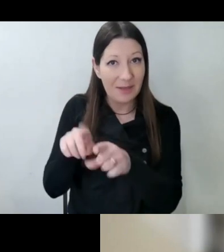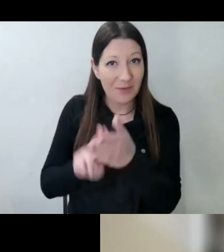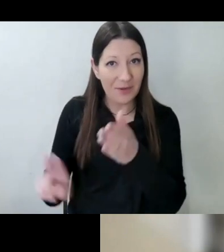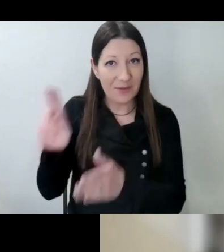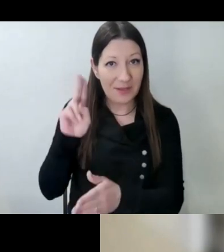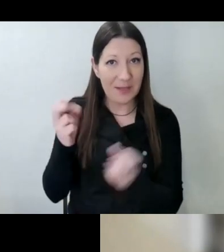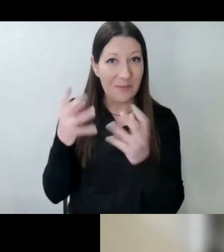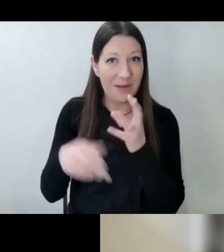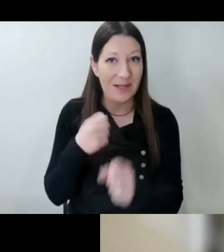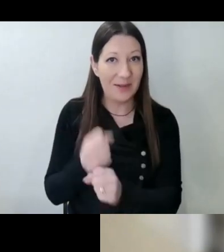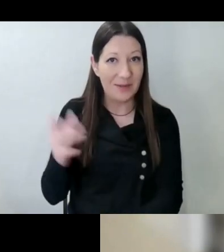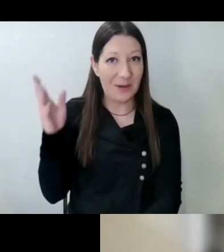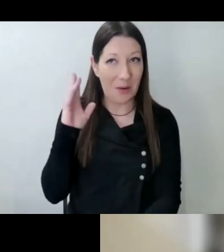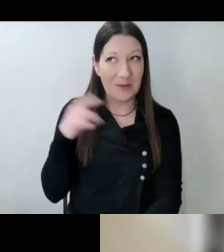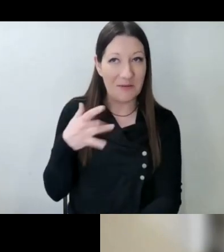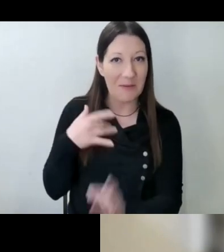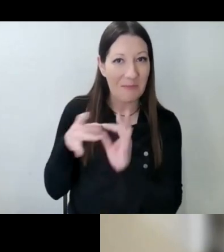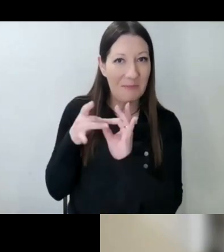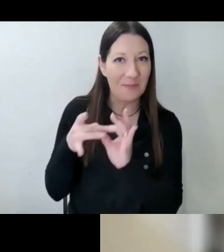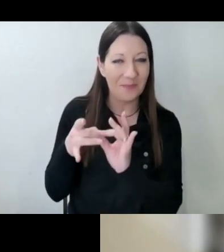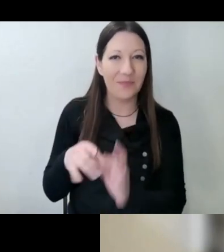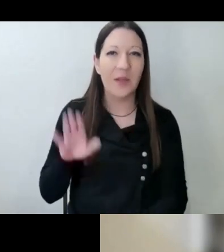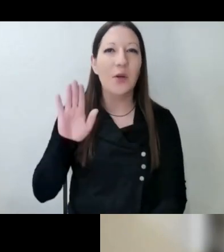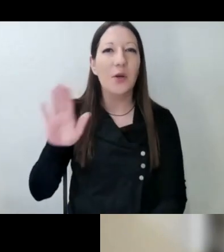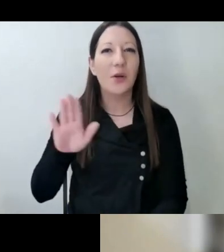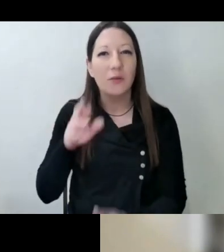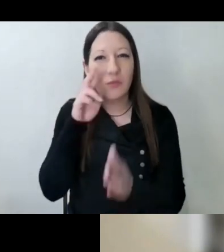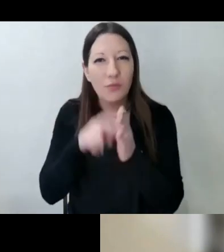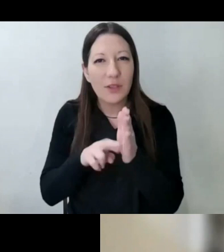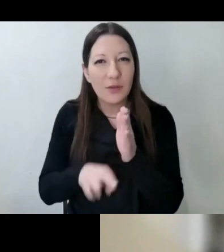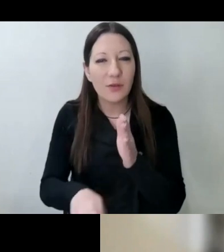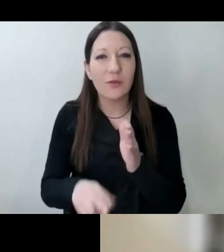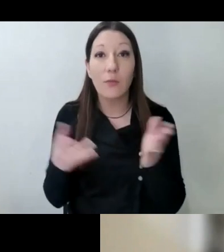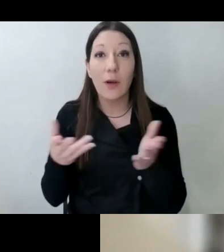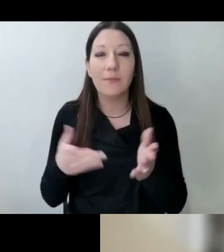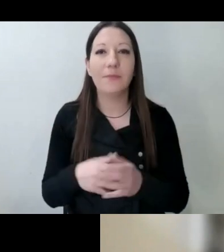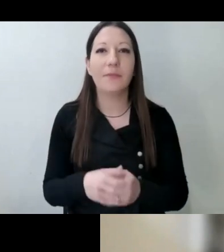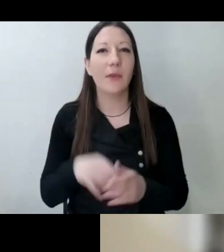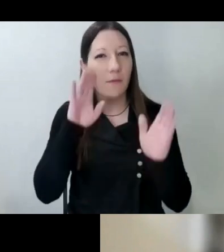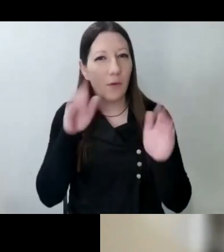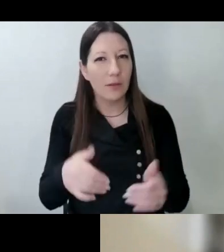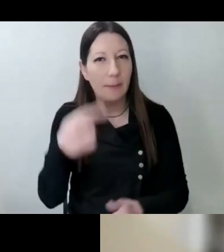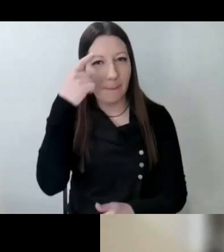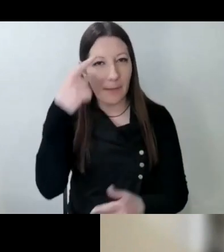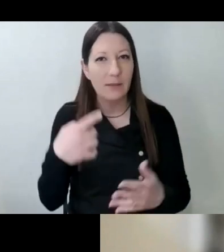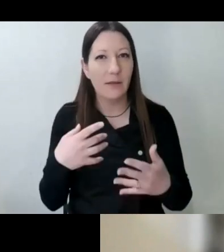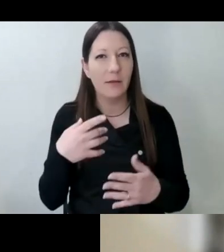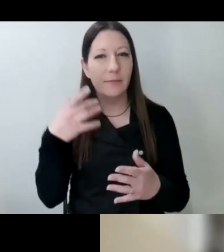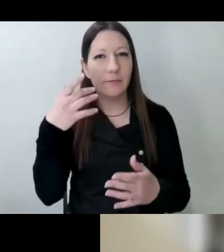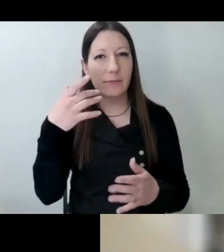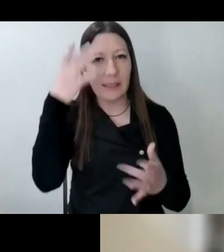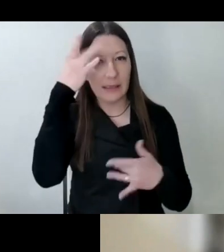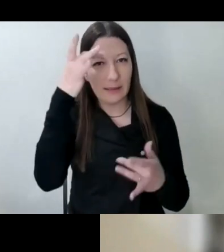I. Her doctoral research is focused on representation of mental illness in autobiographical comics